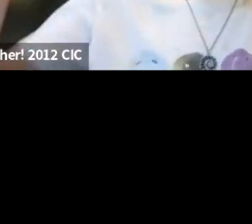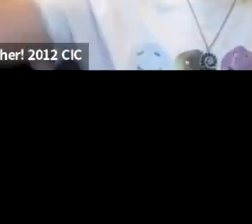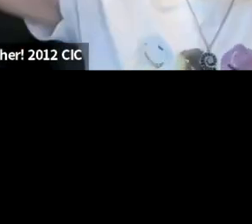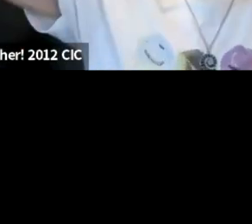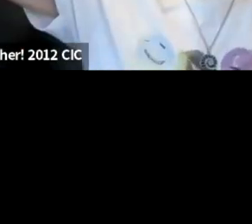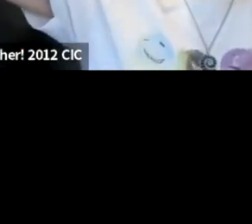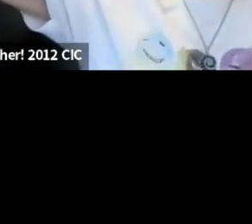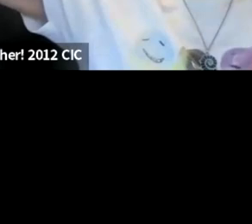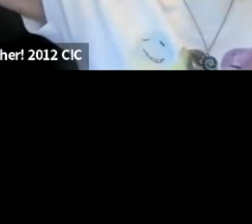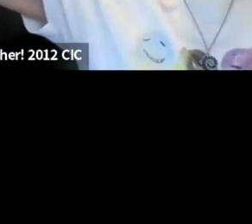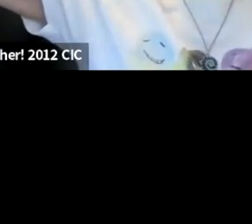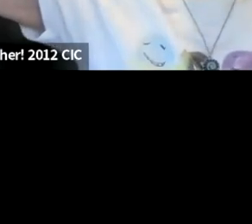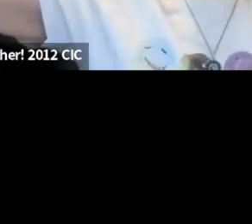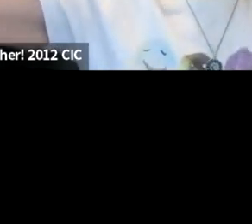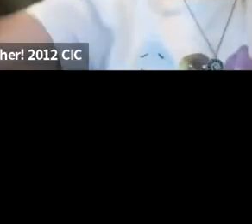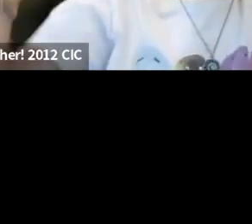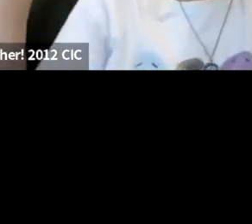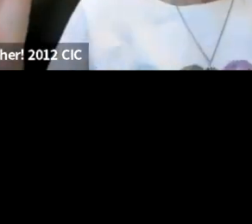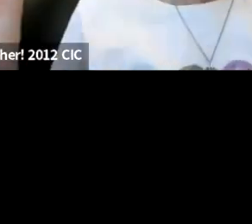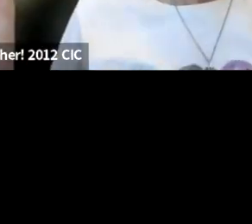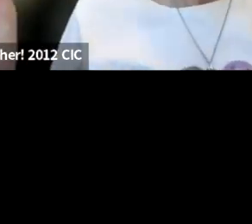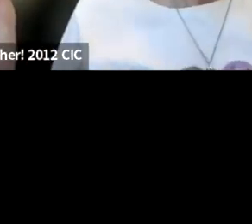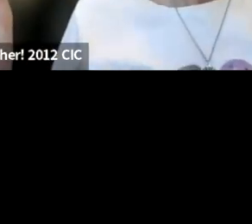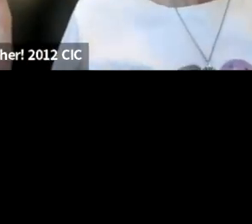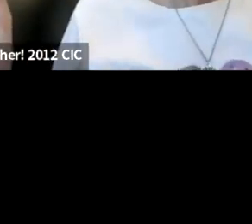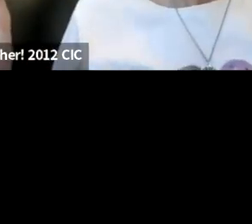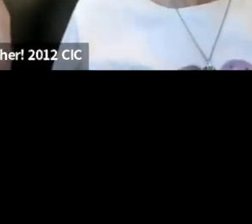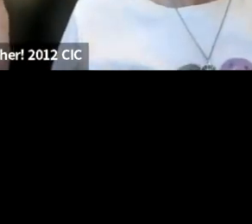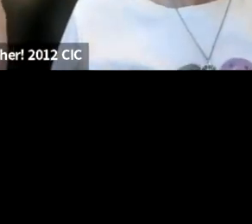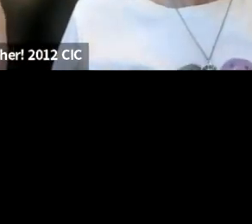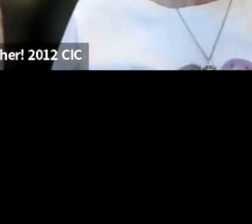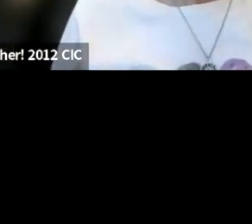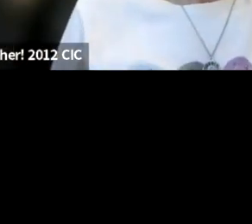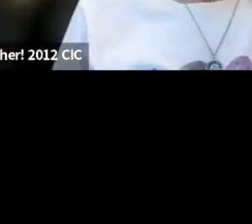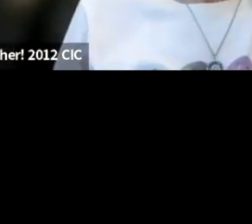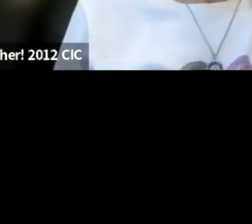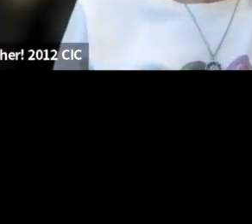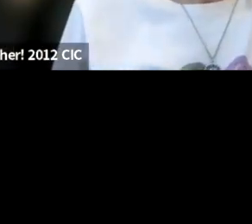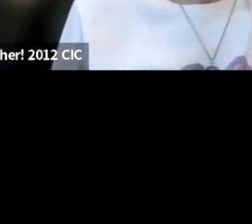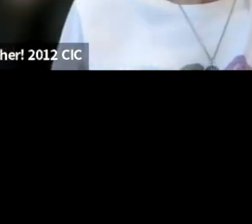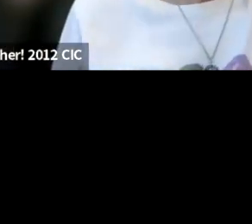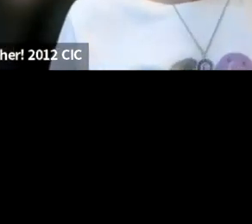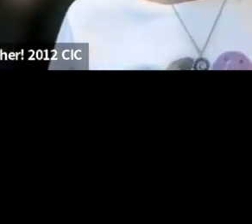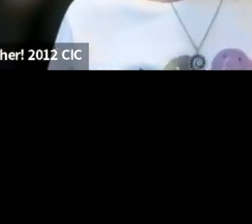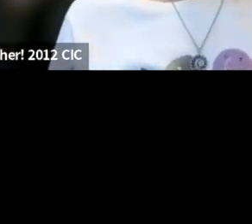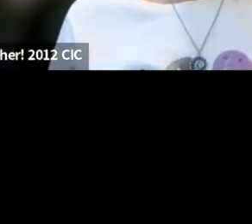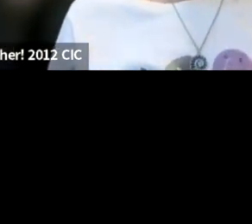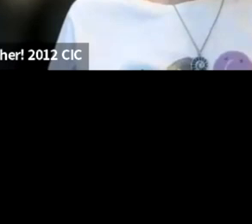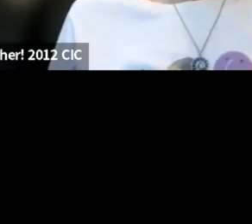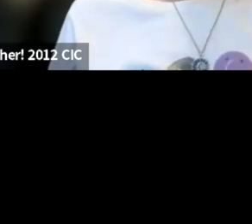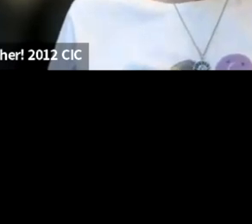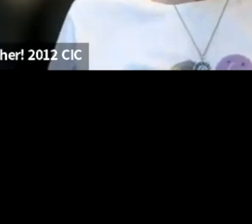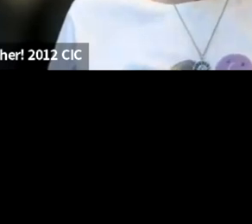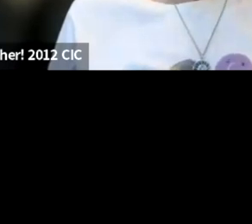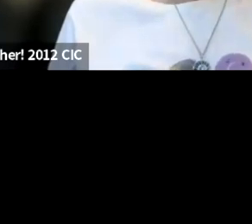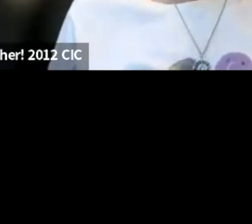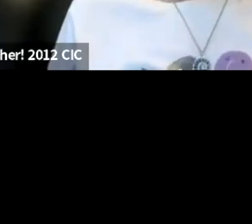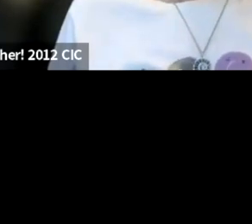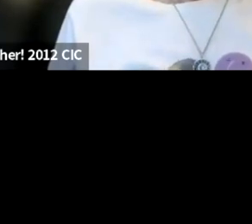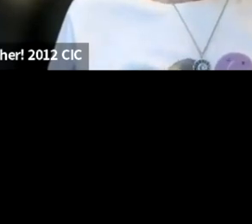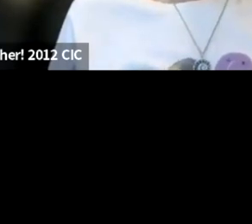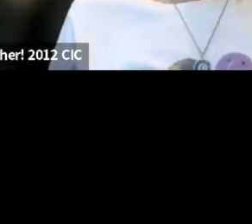the walls from floor to ceiling. And there were no windows, but it was still